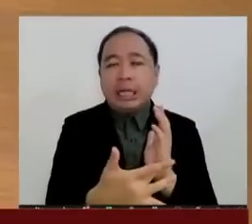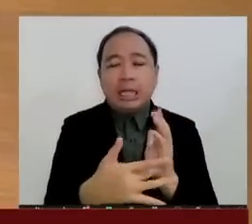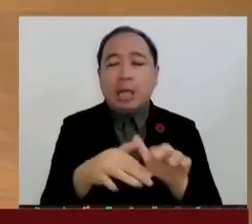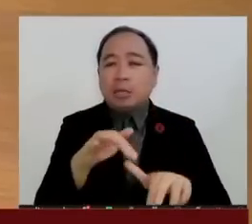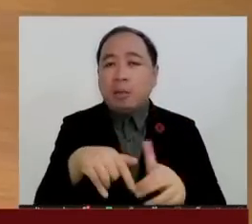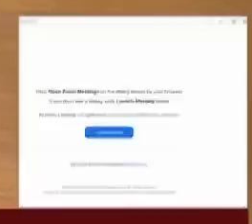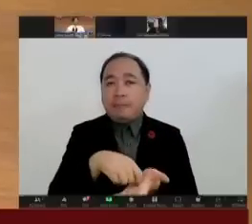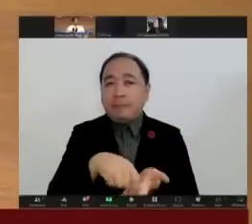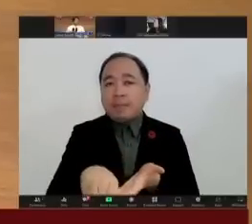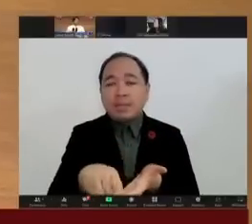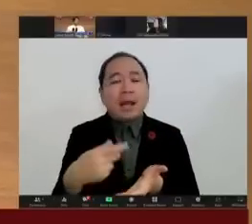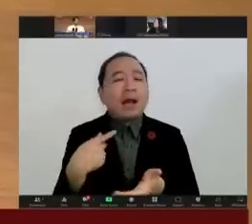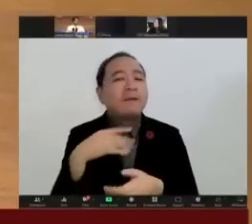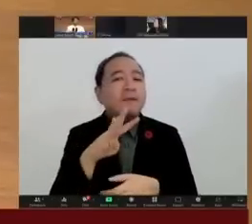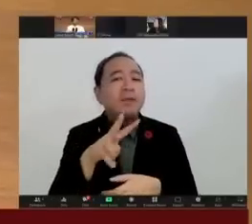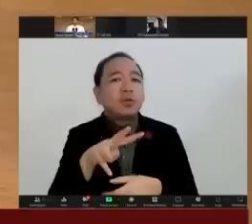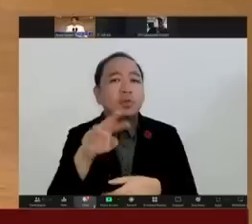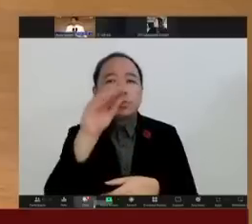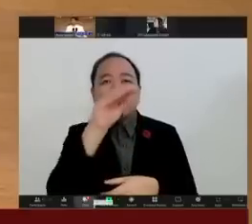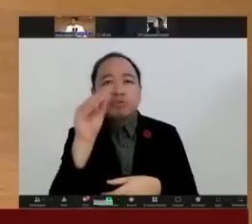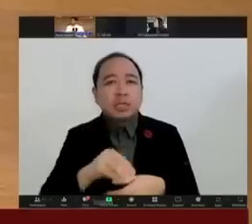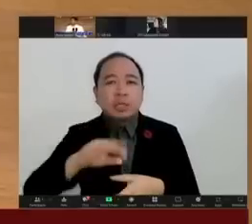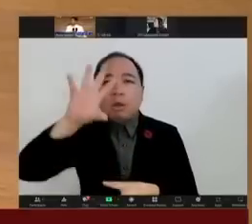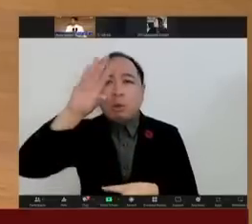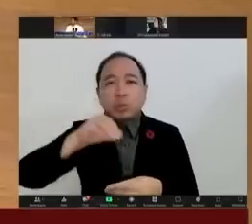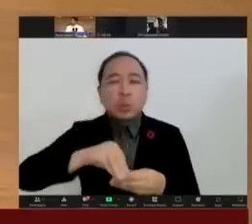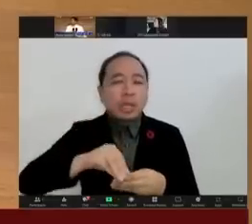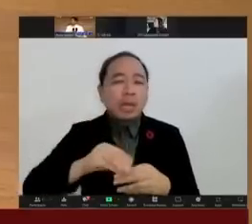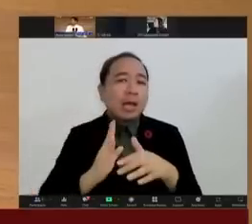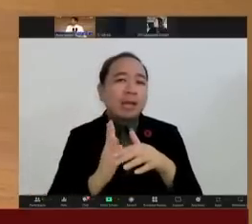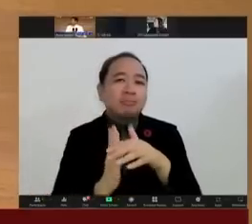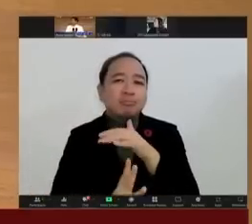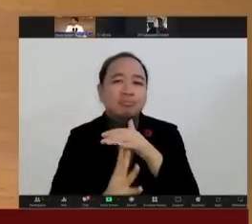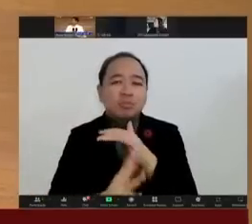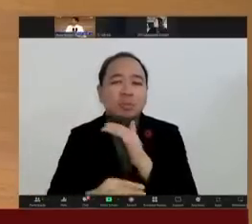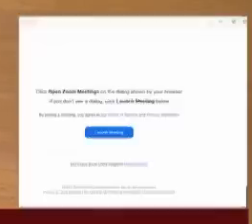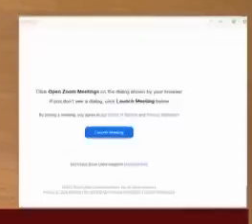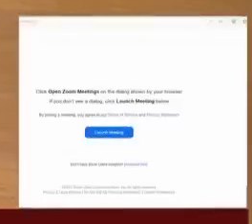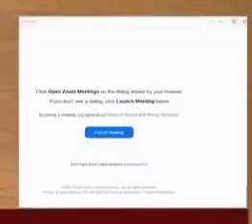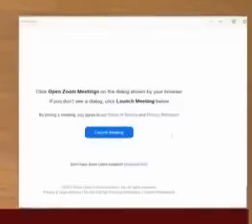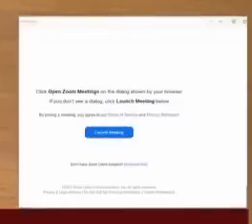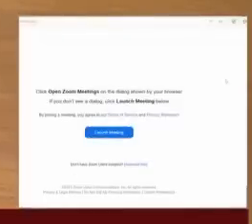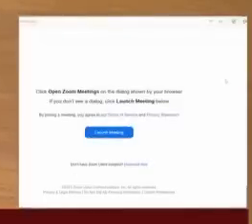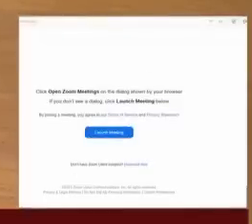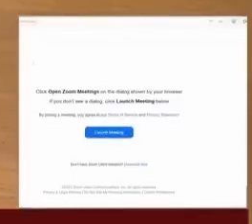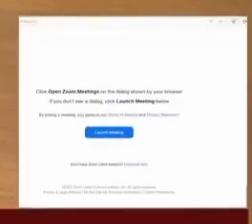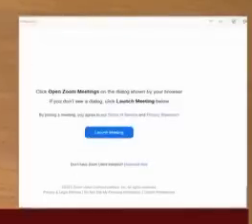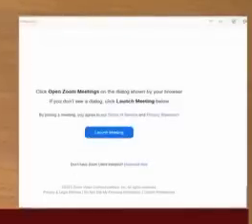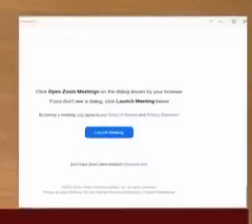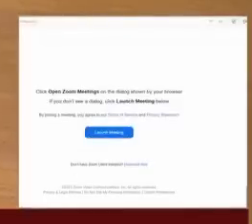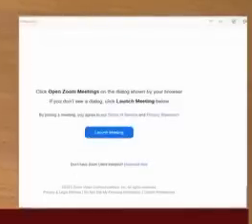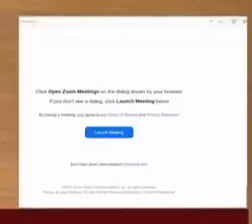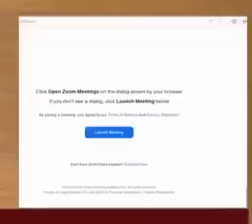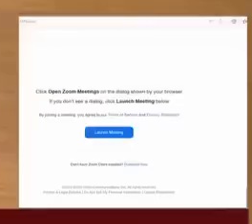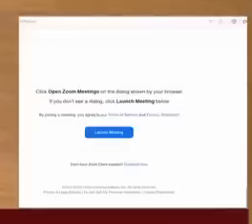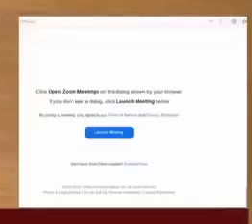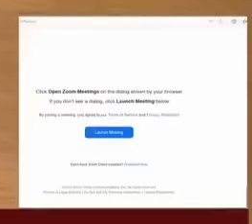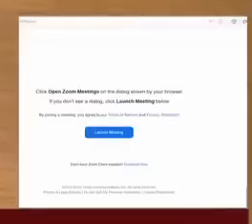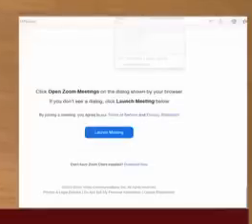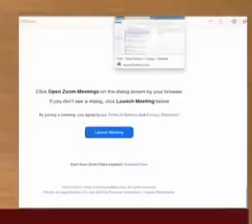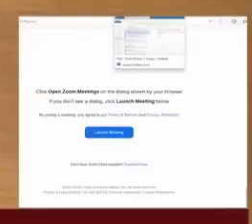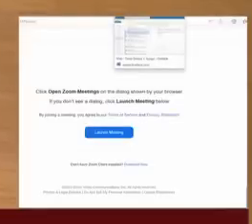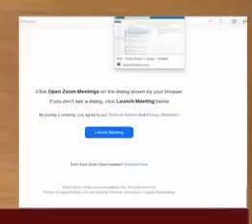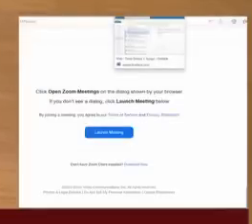of the total retail payments made in 2022, whether by businesses or individuals or by the